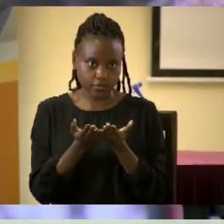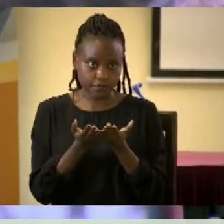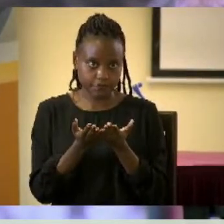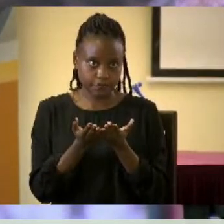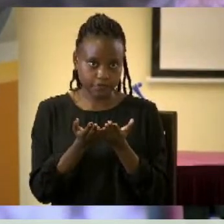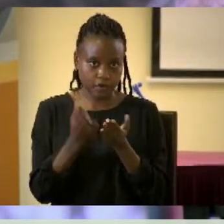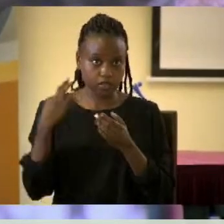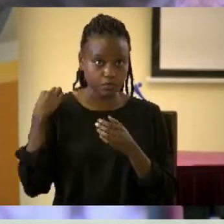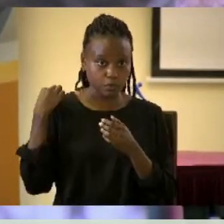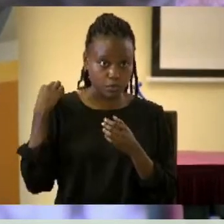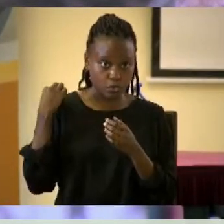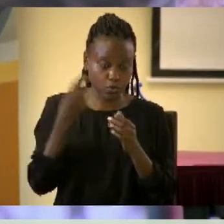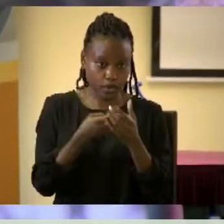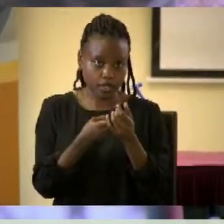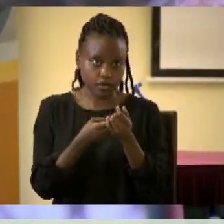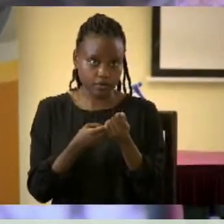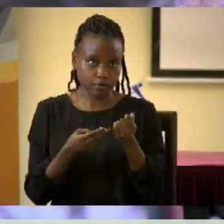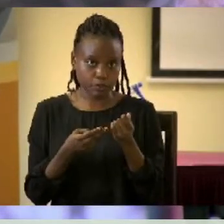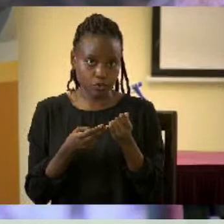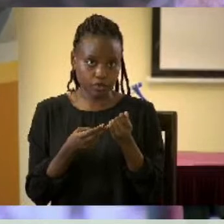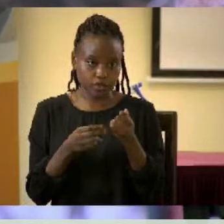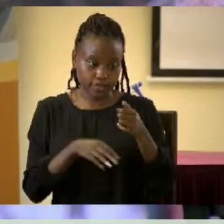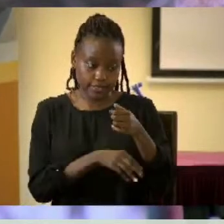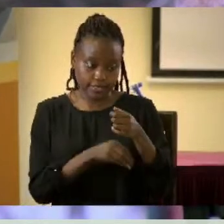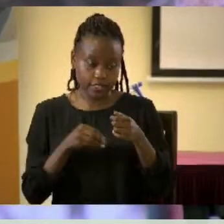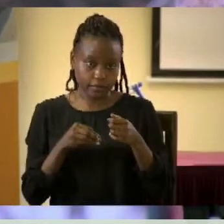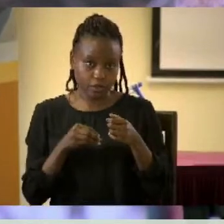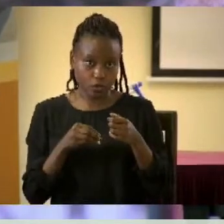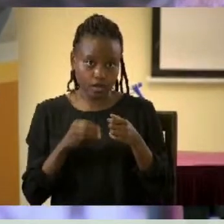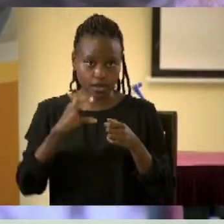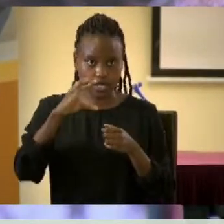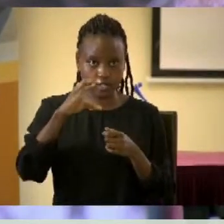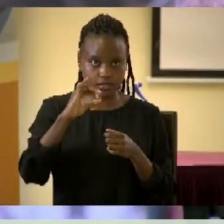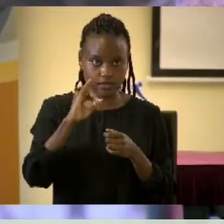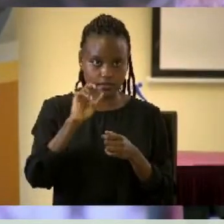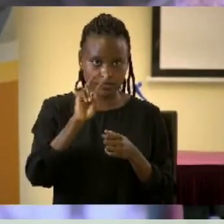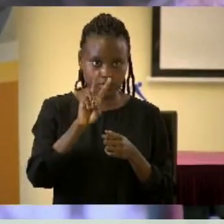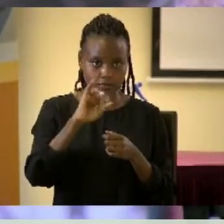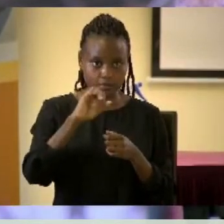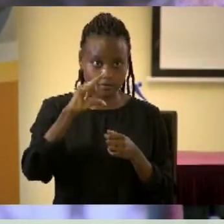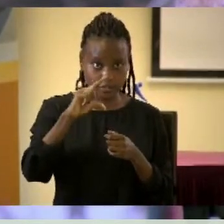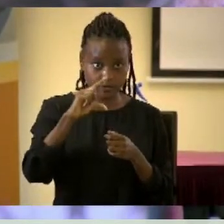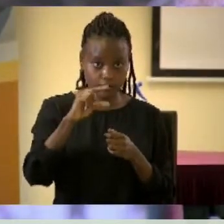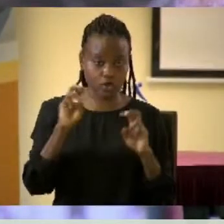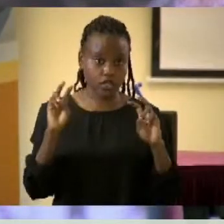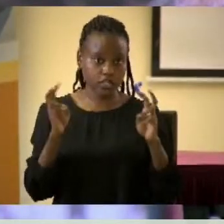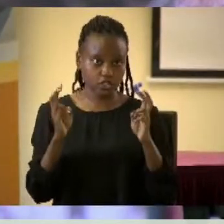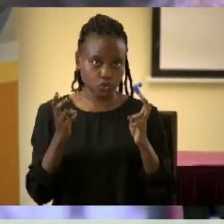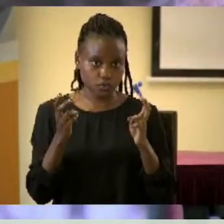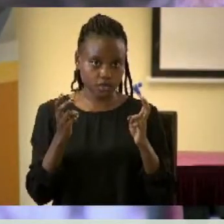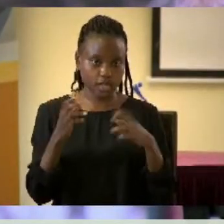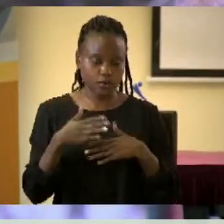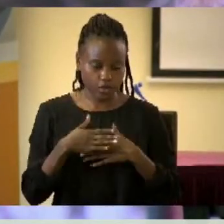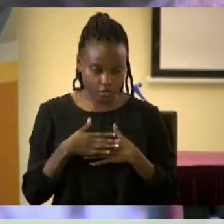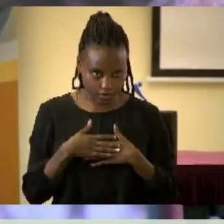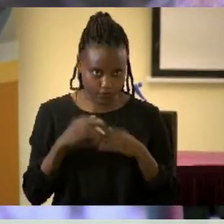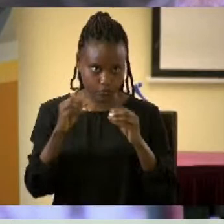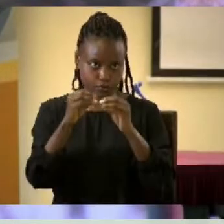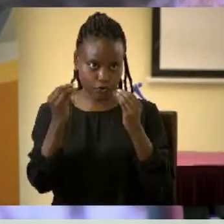both criminal and civil cases, and we're indeed grateful to these organizations.